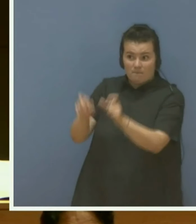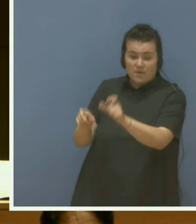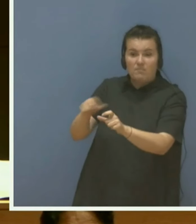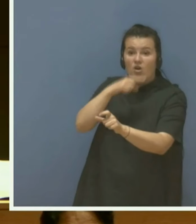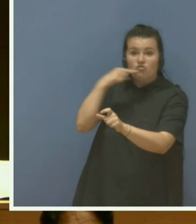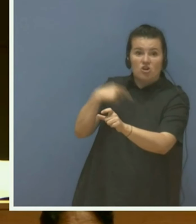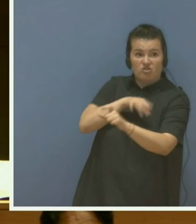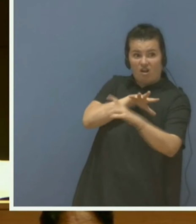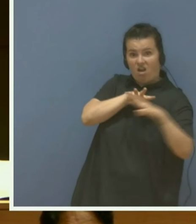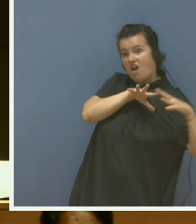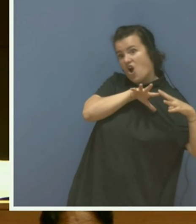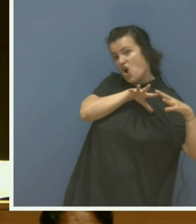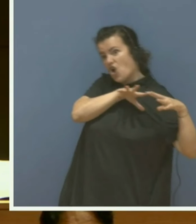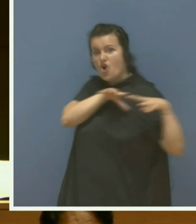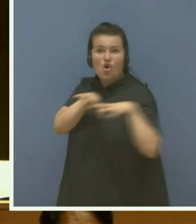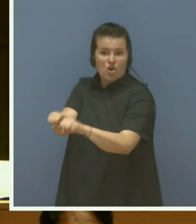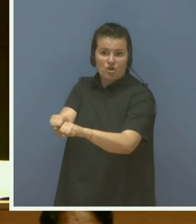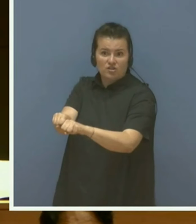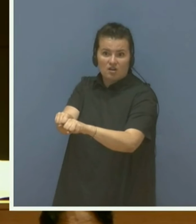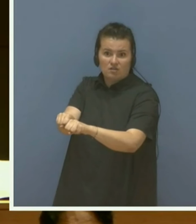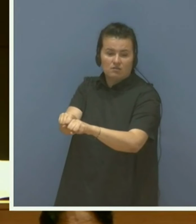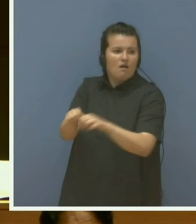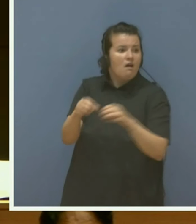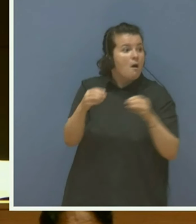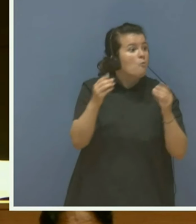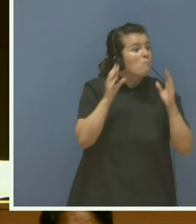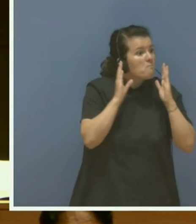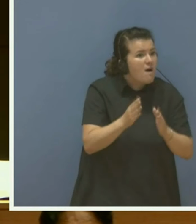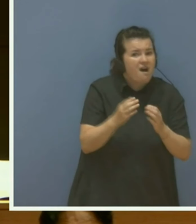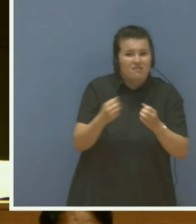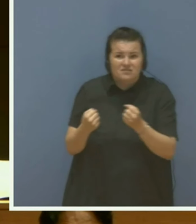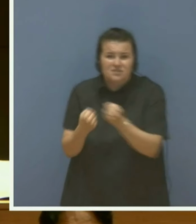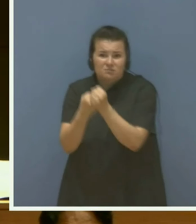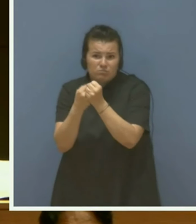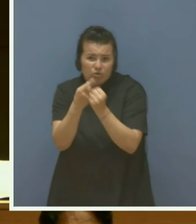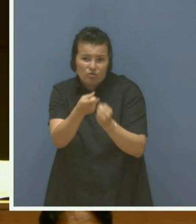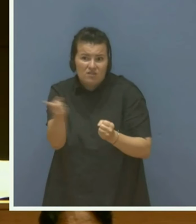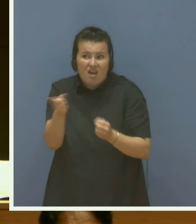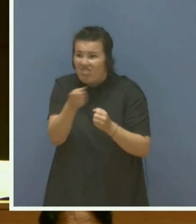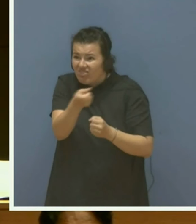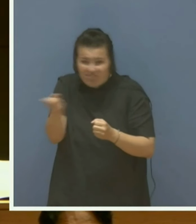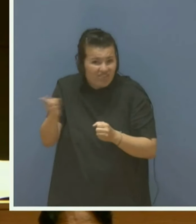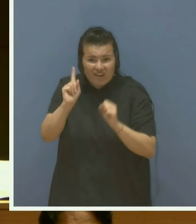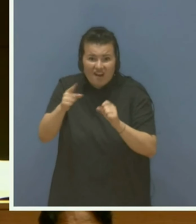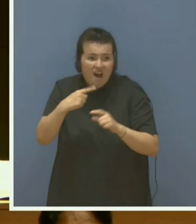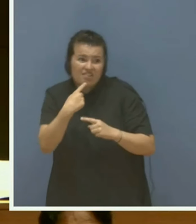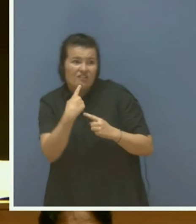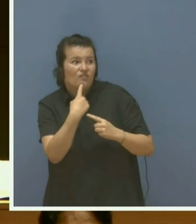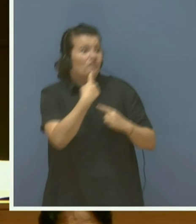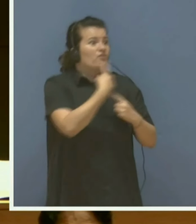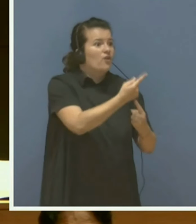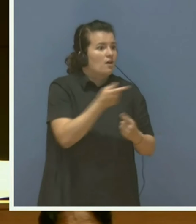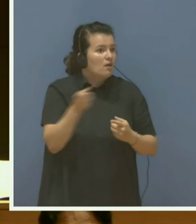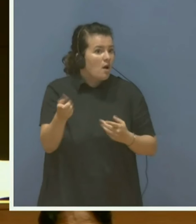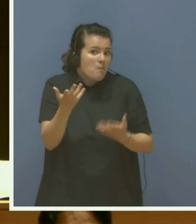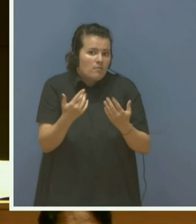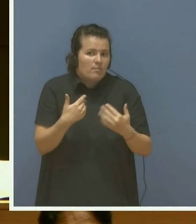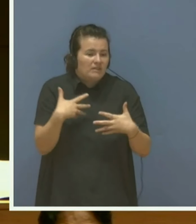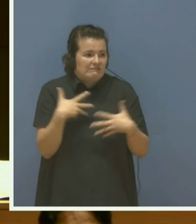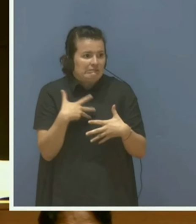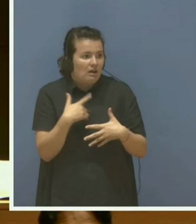Russia. Someone has to continue to support those who can't speak for themselves for fear of